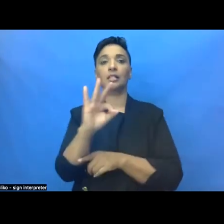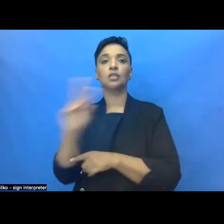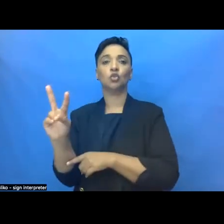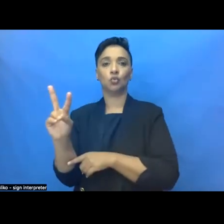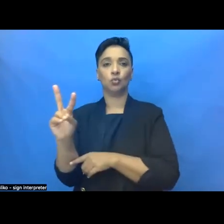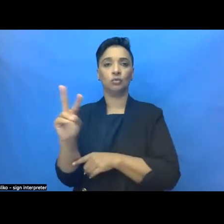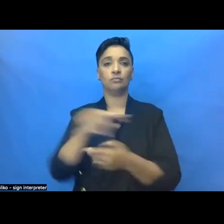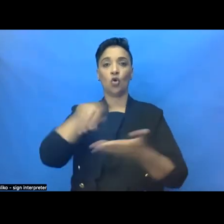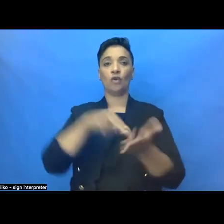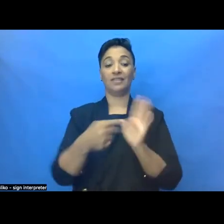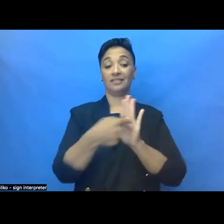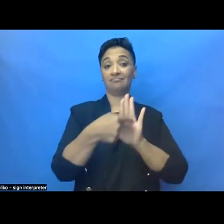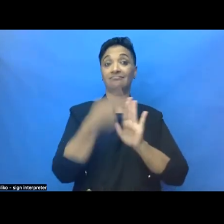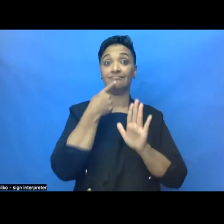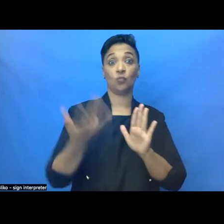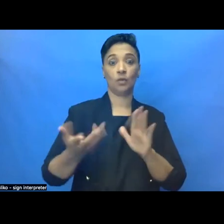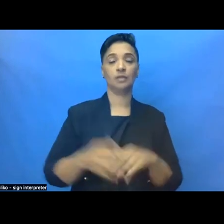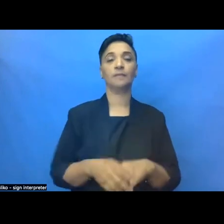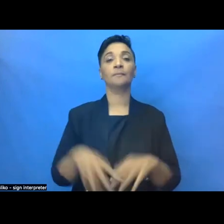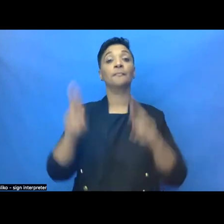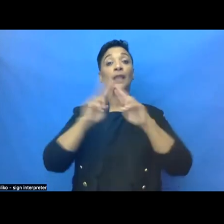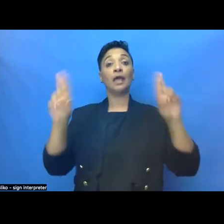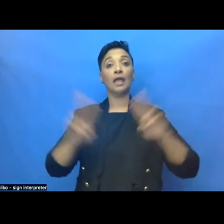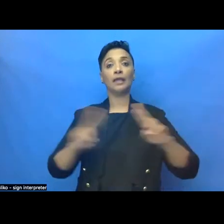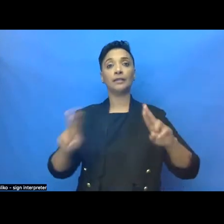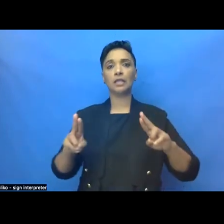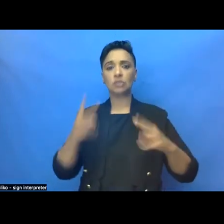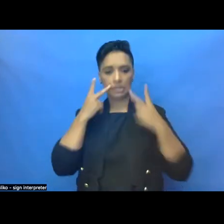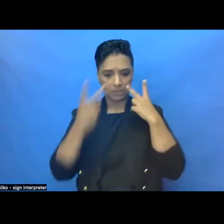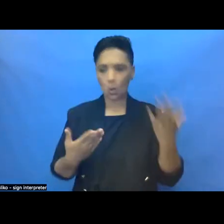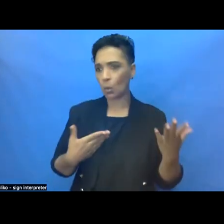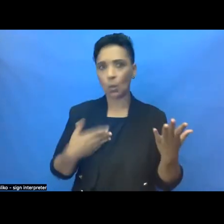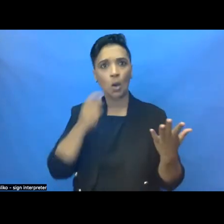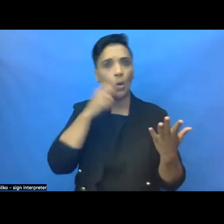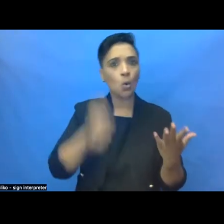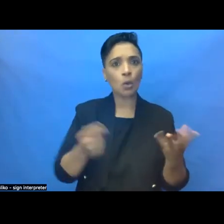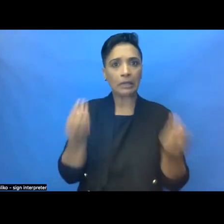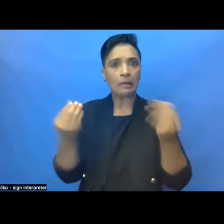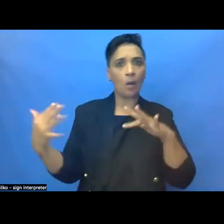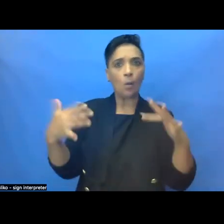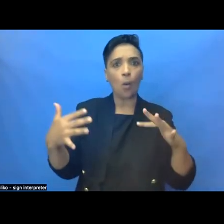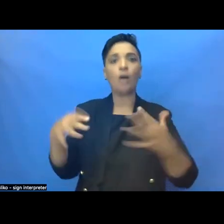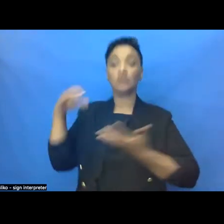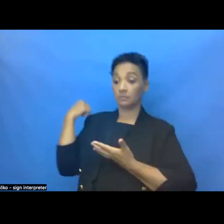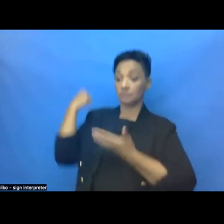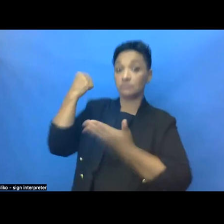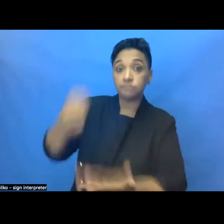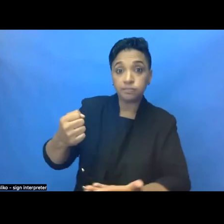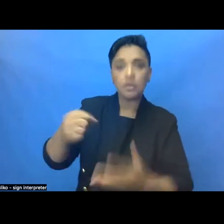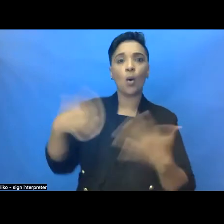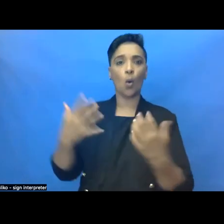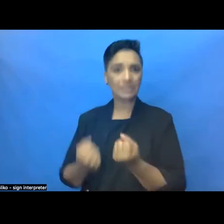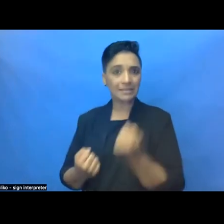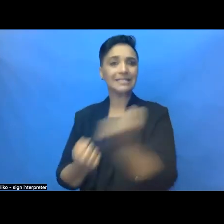that international programs that come to support Ukraine and will come to support Ukraine explicitly include